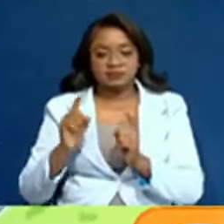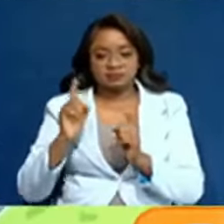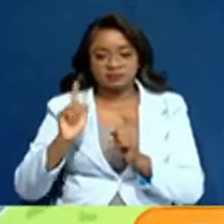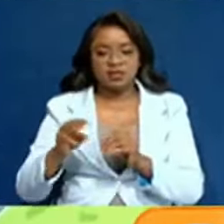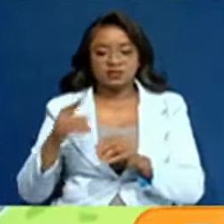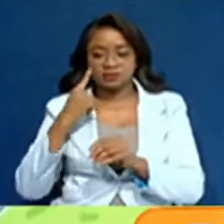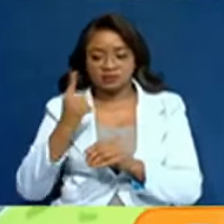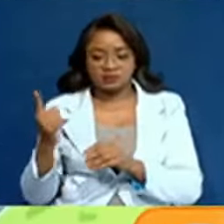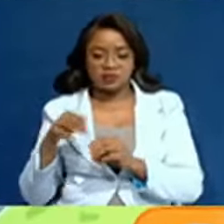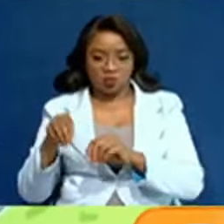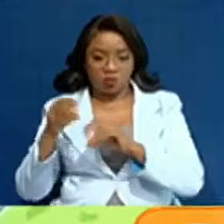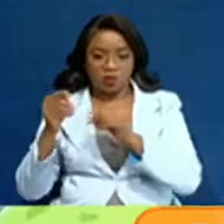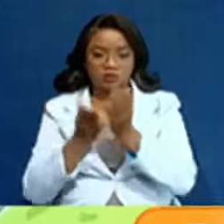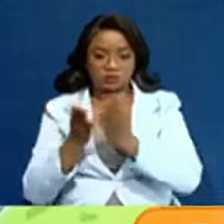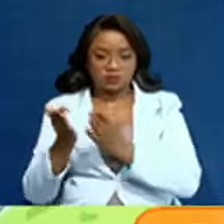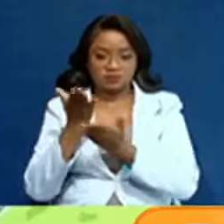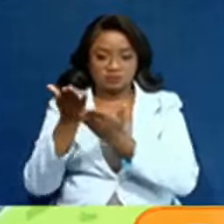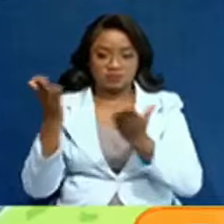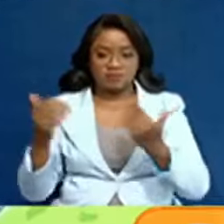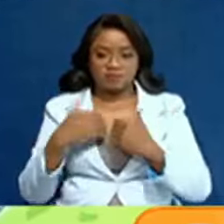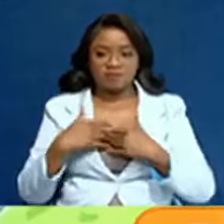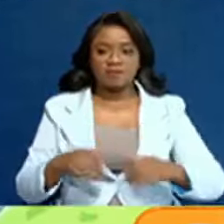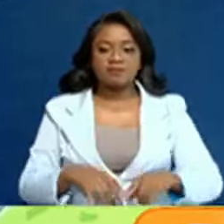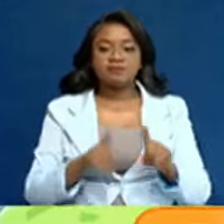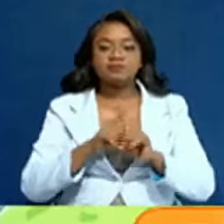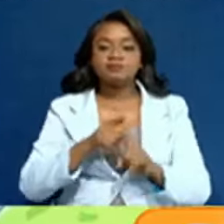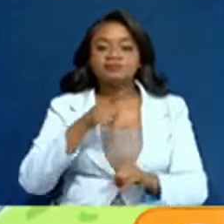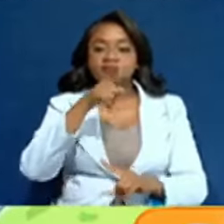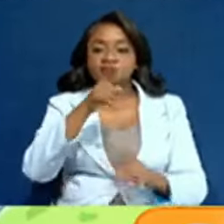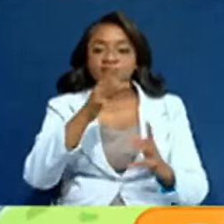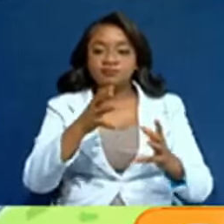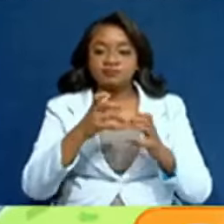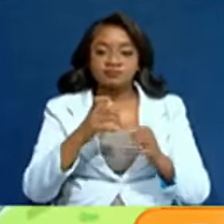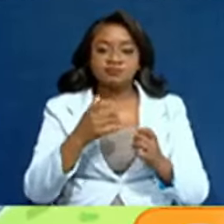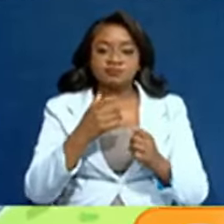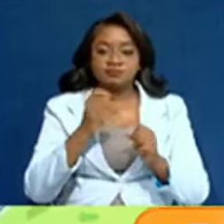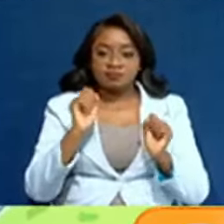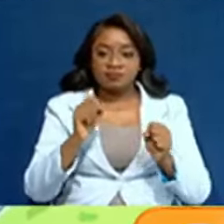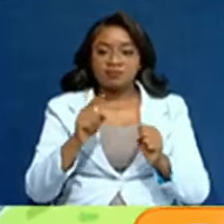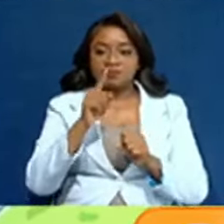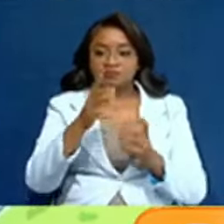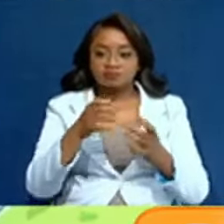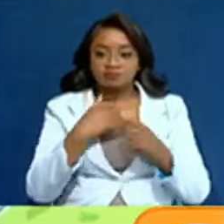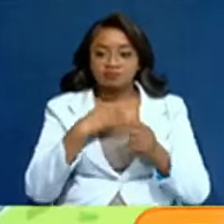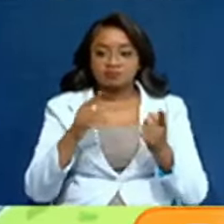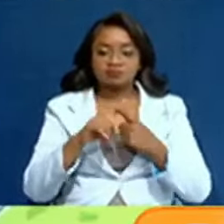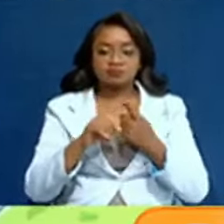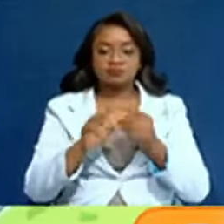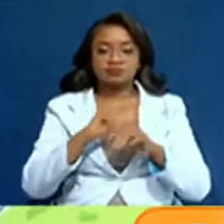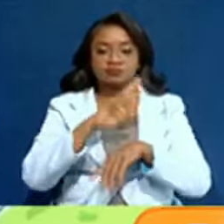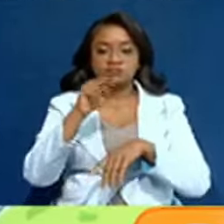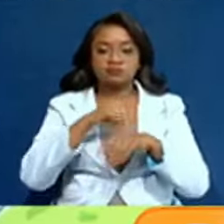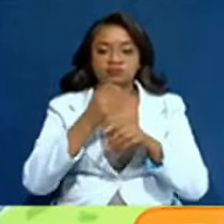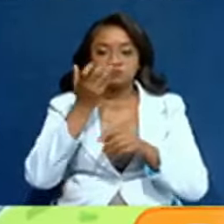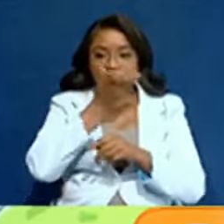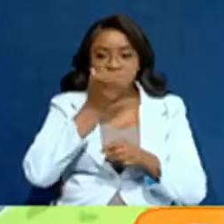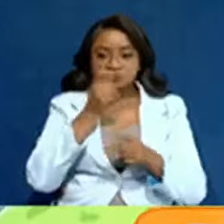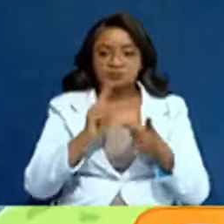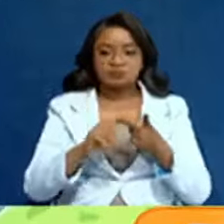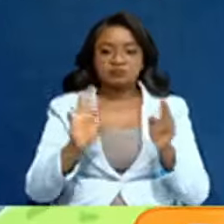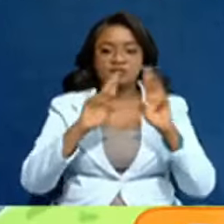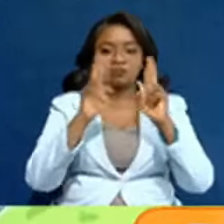be conferred the city status, including the potential that you can actually have an international airport, a national stadium, constituent